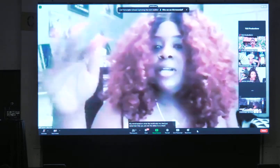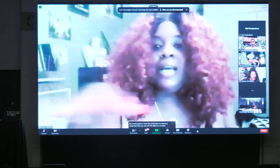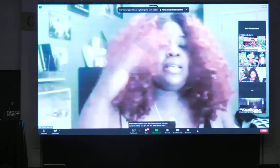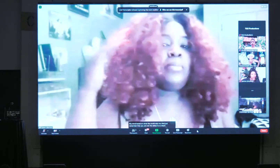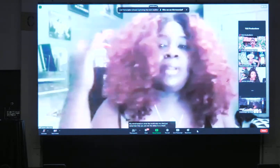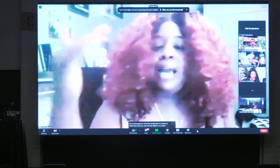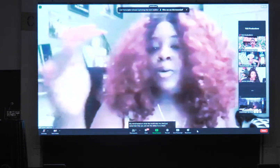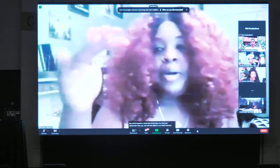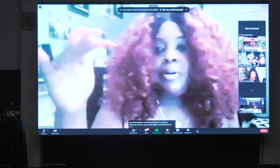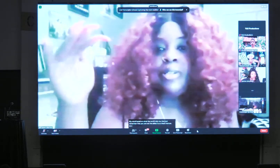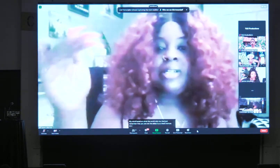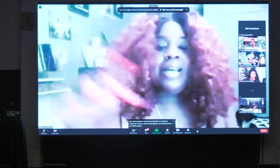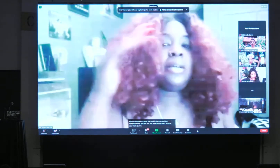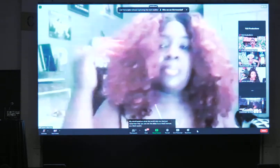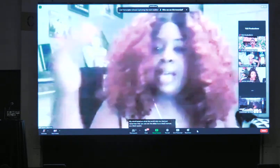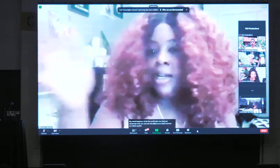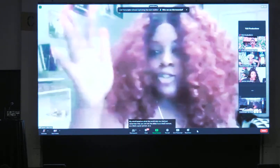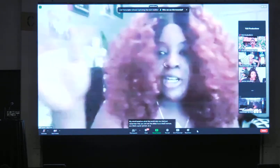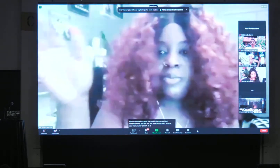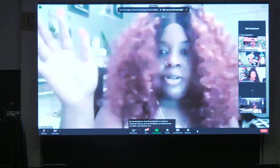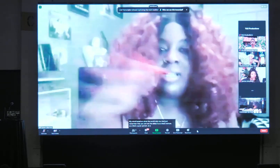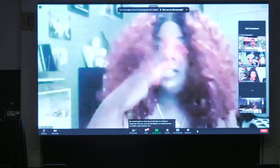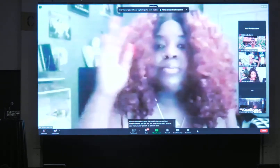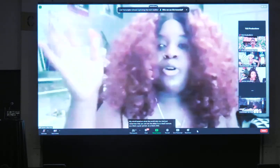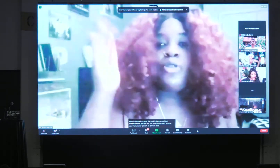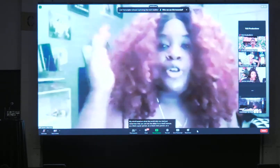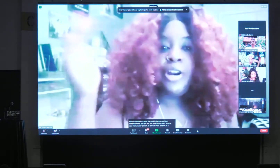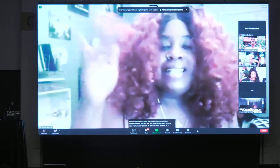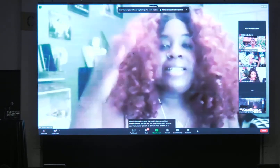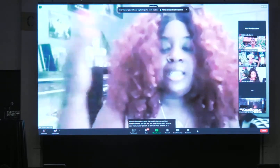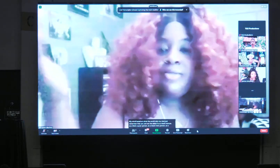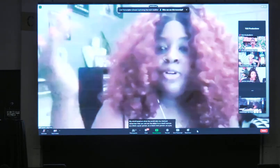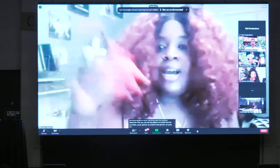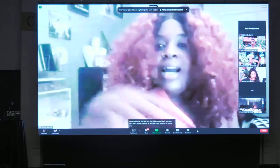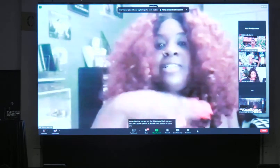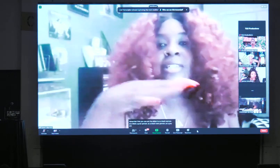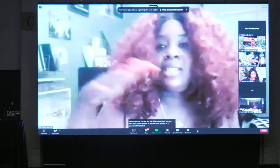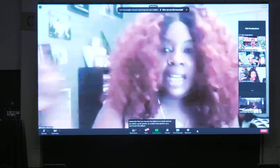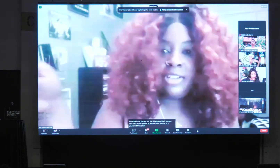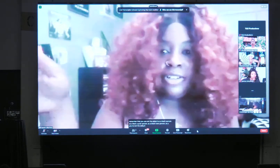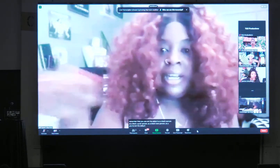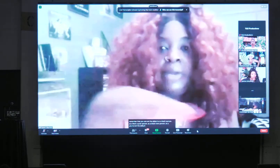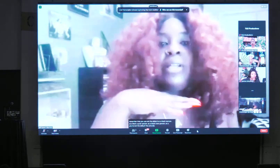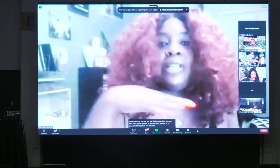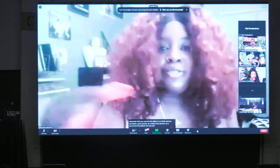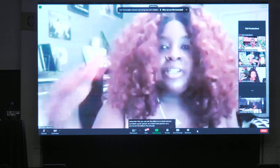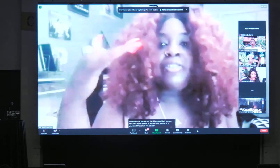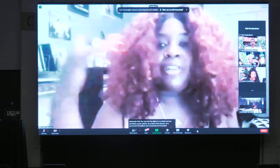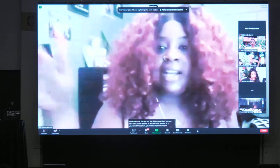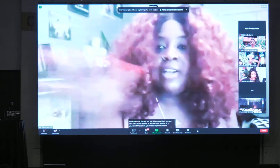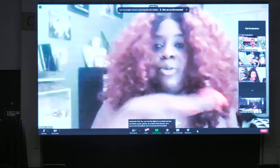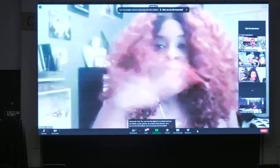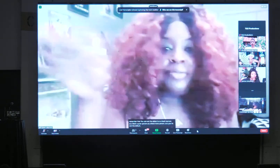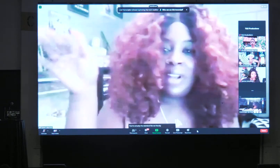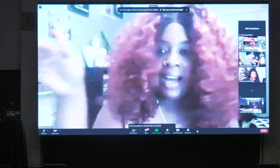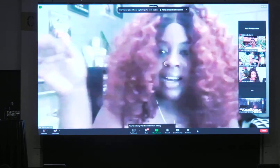woman, as a Black queer person, as a Black trans person, you're not the default. You're actually the standard. Like, we literally